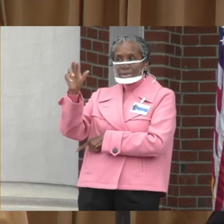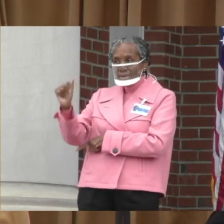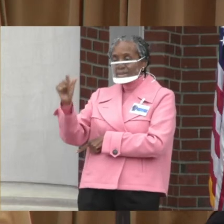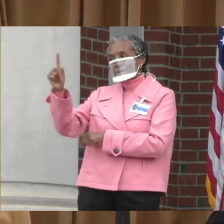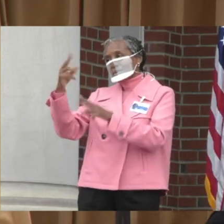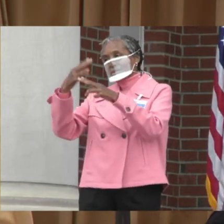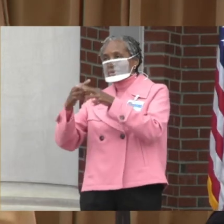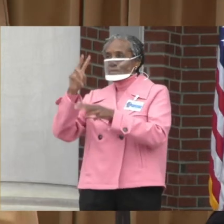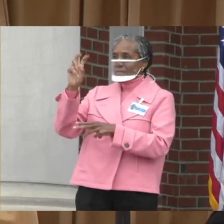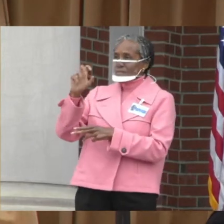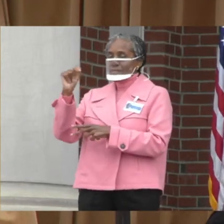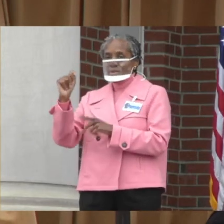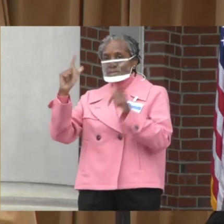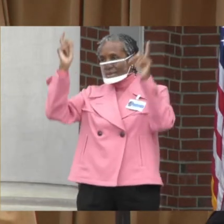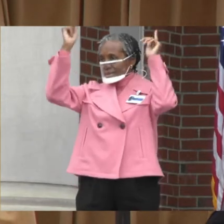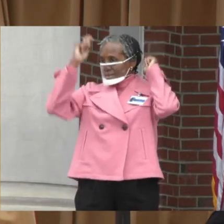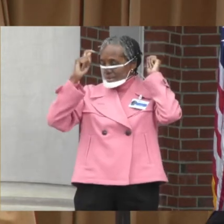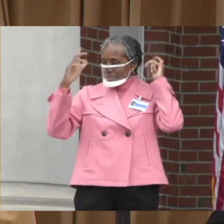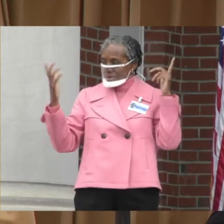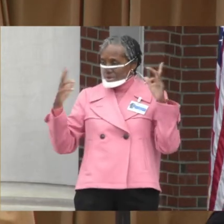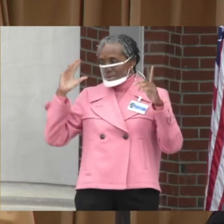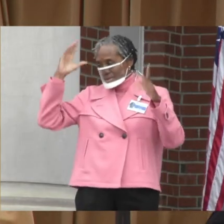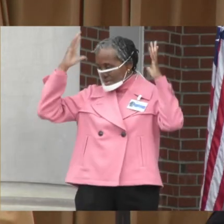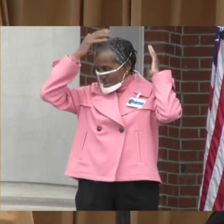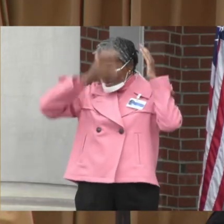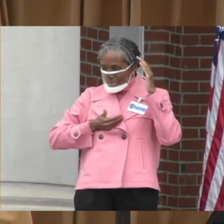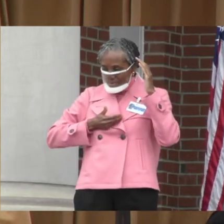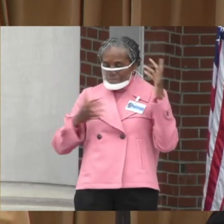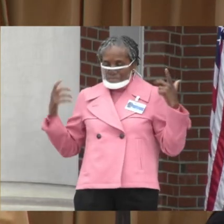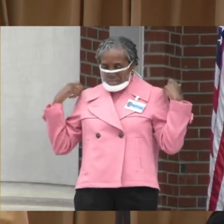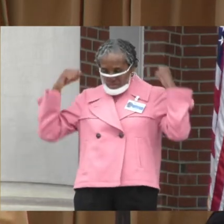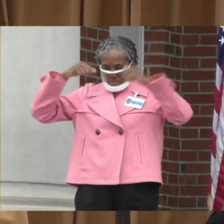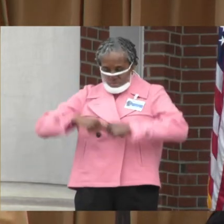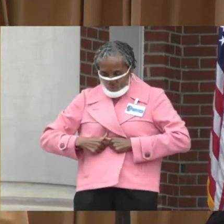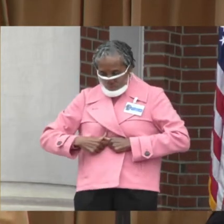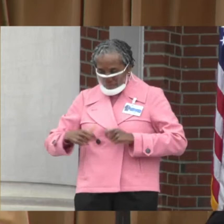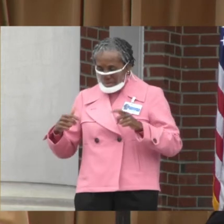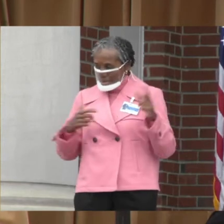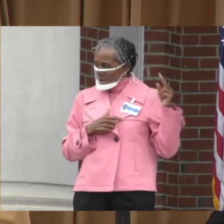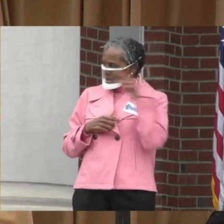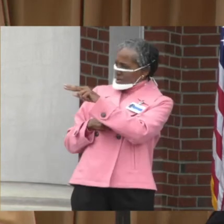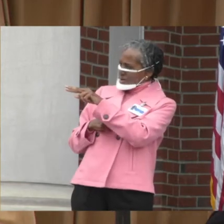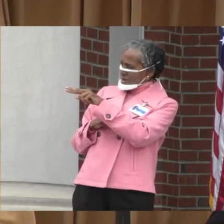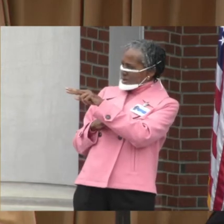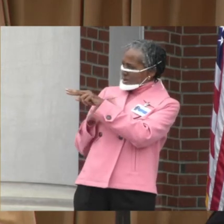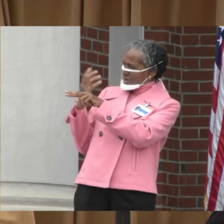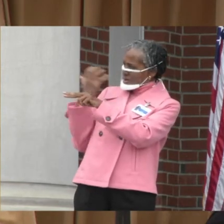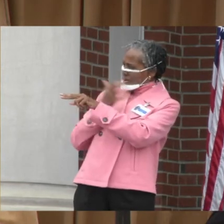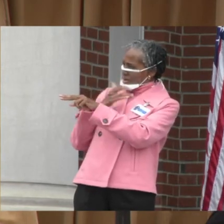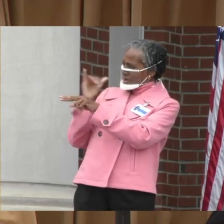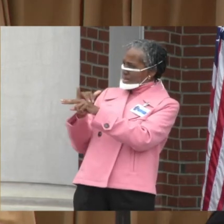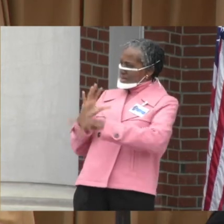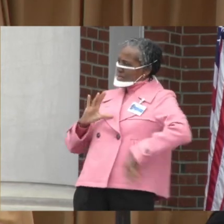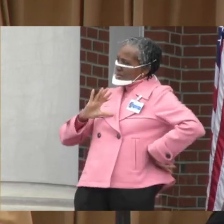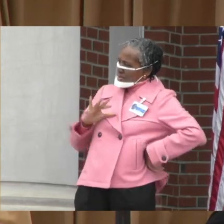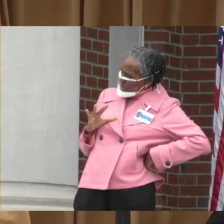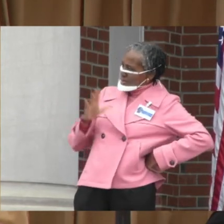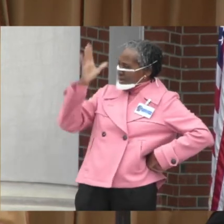cowboy, Sasko, put on his welding hood and his welding jacket, I thought to myself, damn, that's one cool